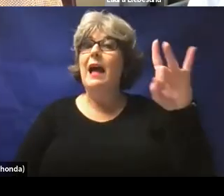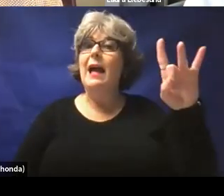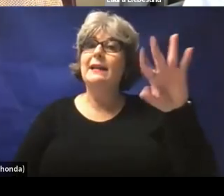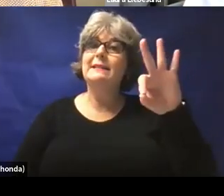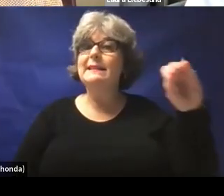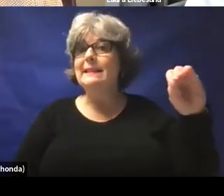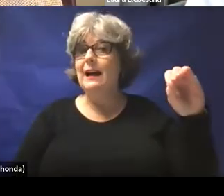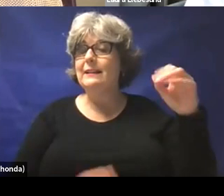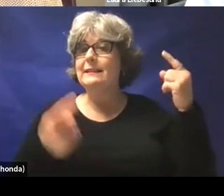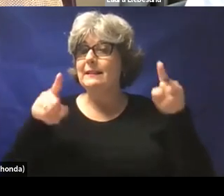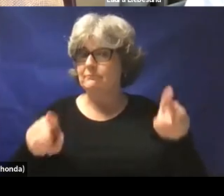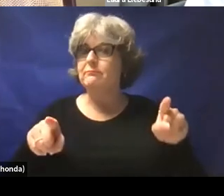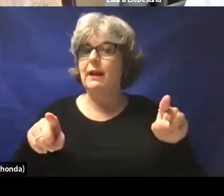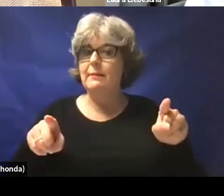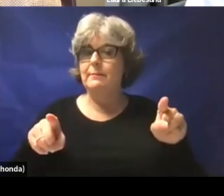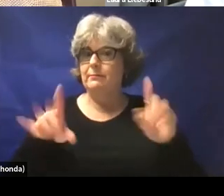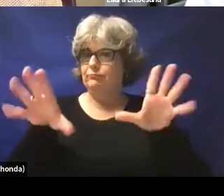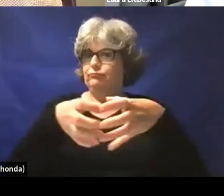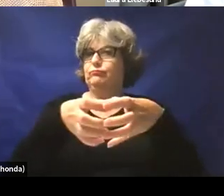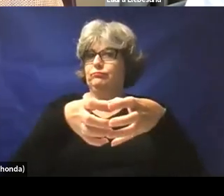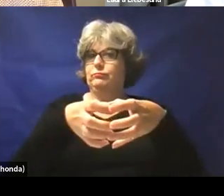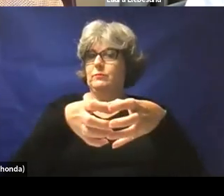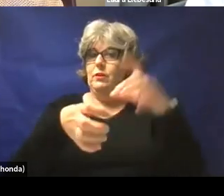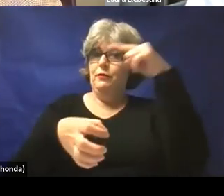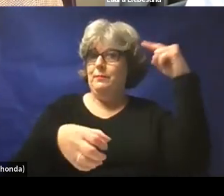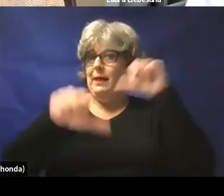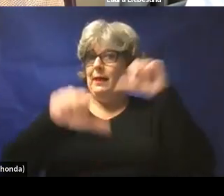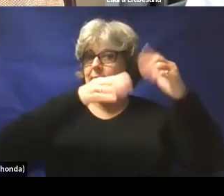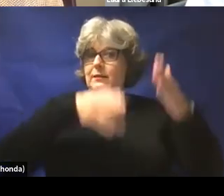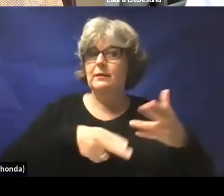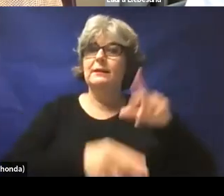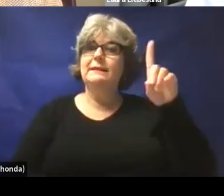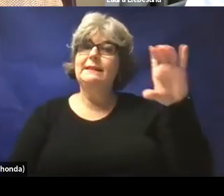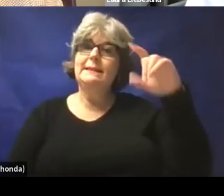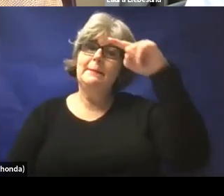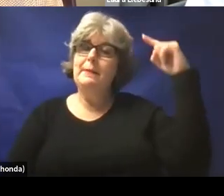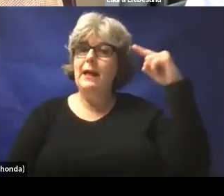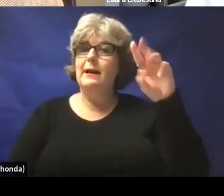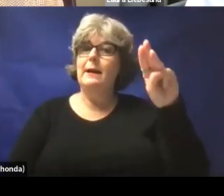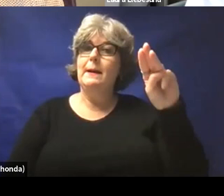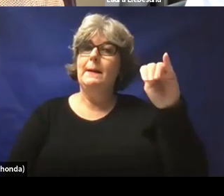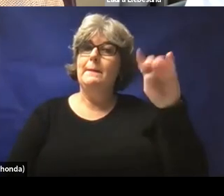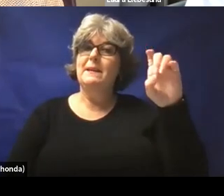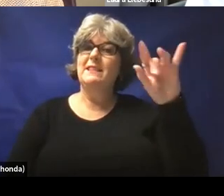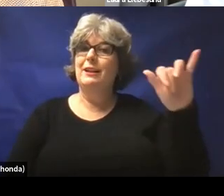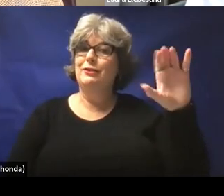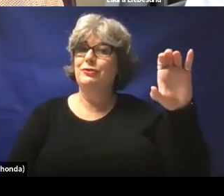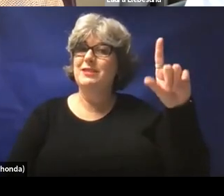1890s, a guild for Black mixologists. It was called the DC Blacks Black Mixologist